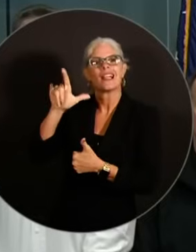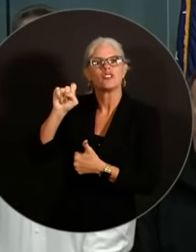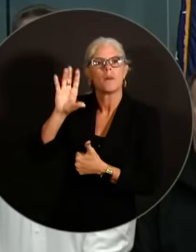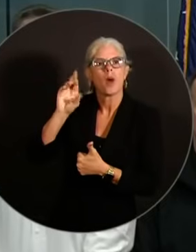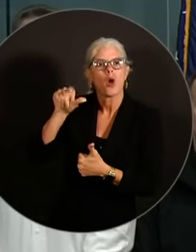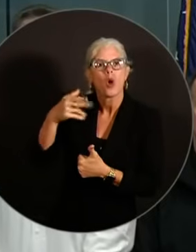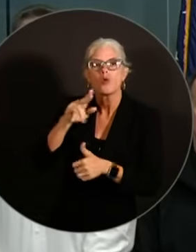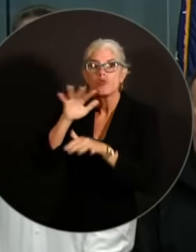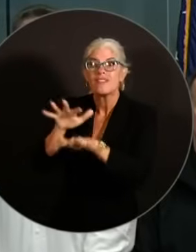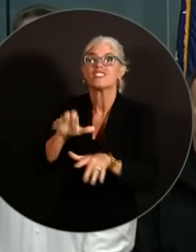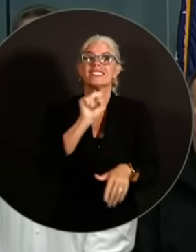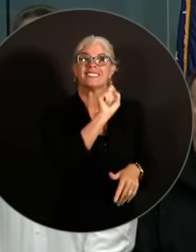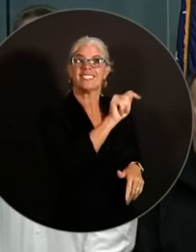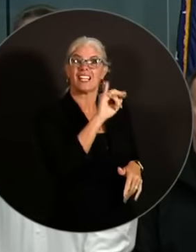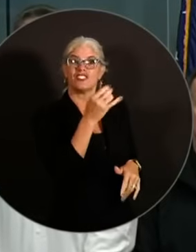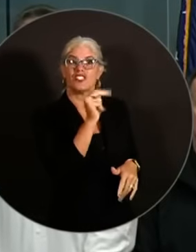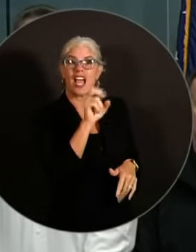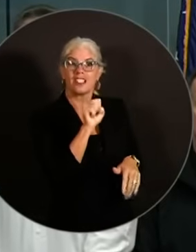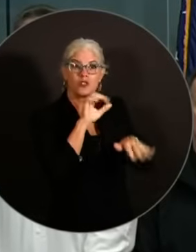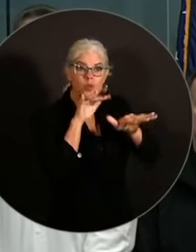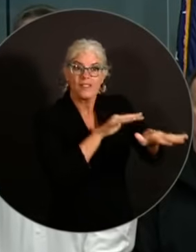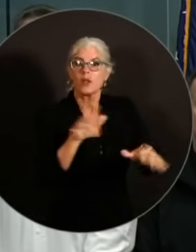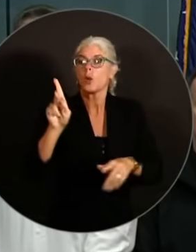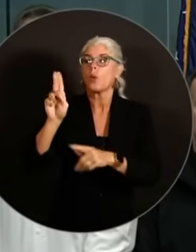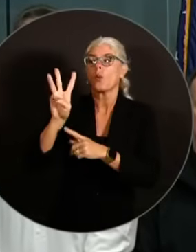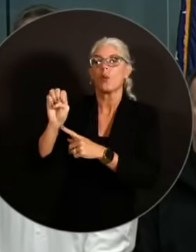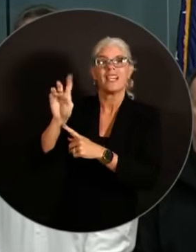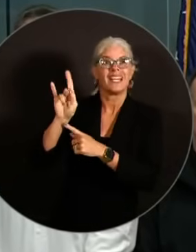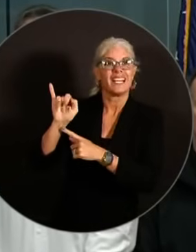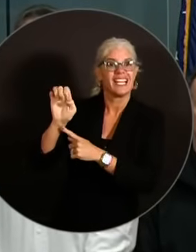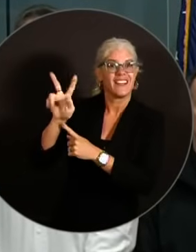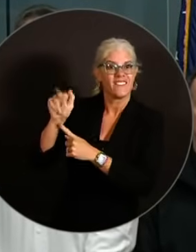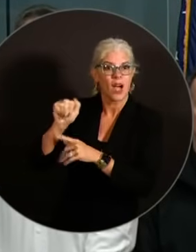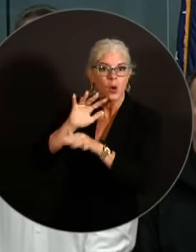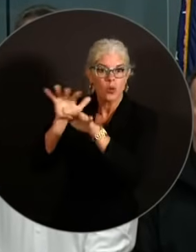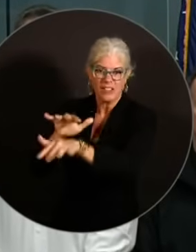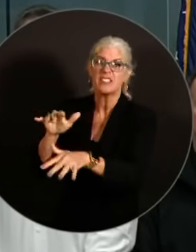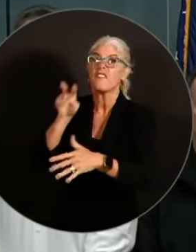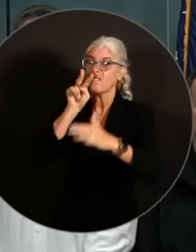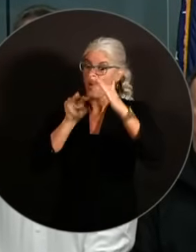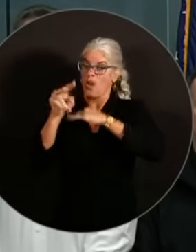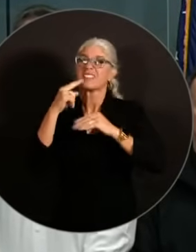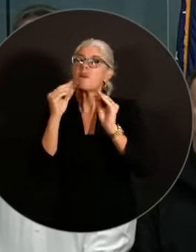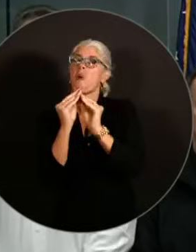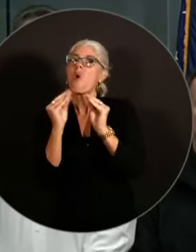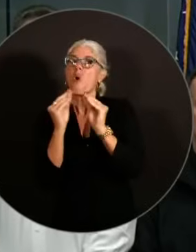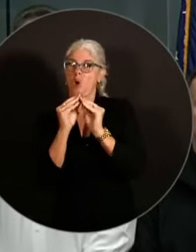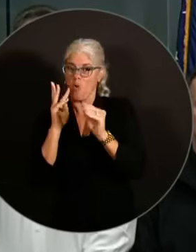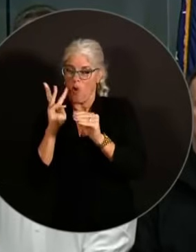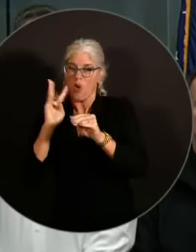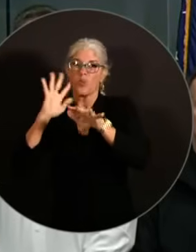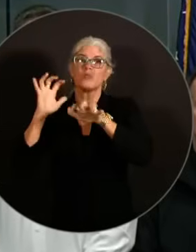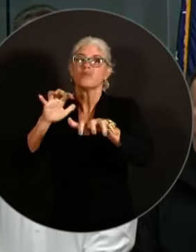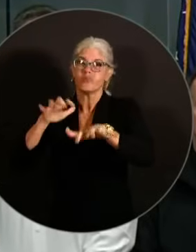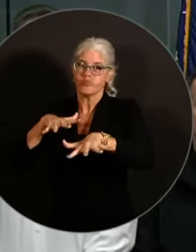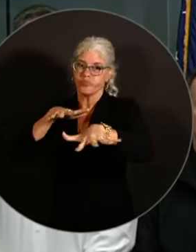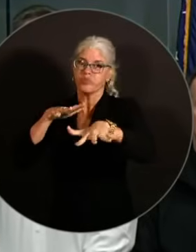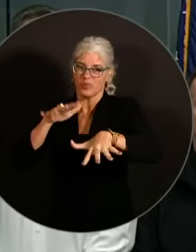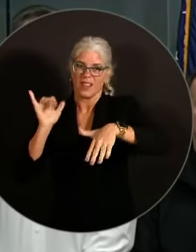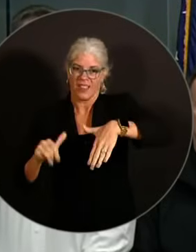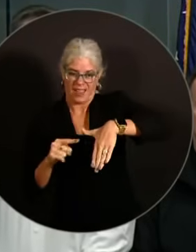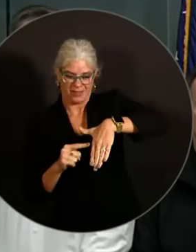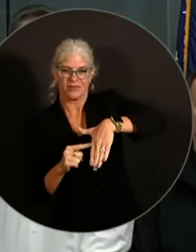Wekiva River. Water levels are forecast to continue rising along northeast and west central Florida rivers and waterways, with